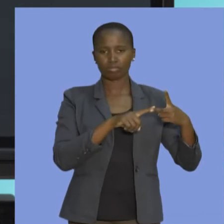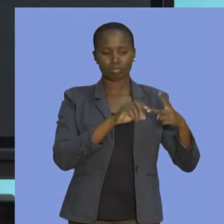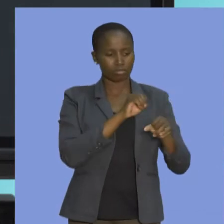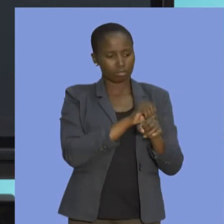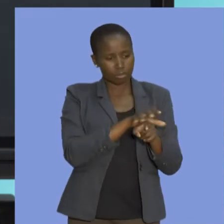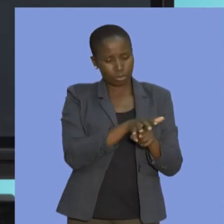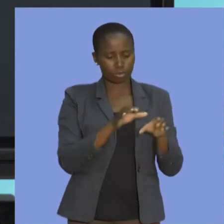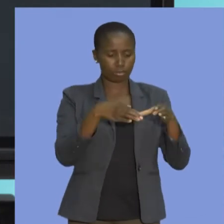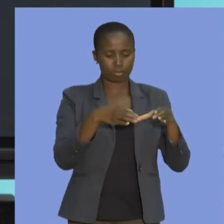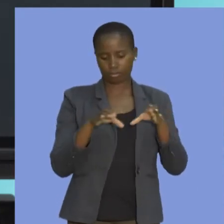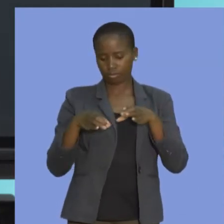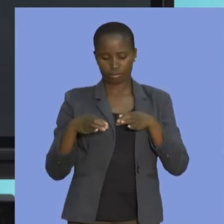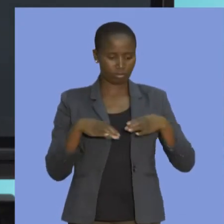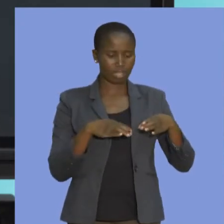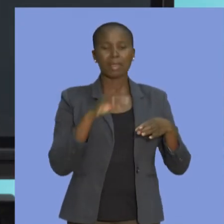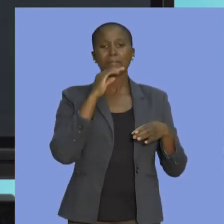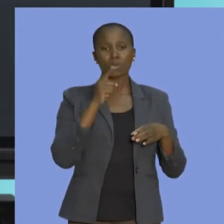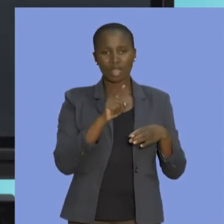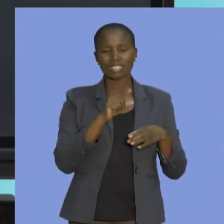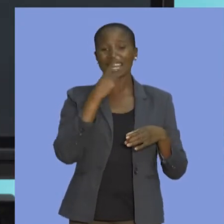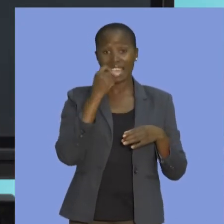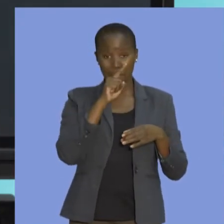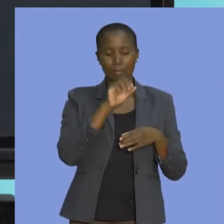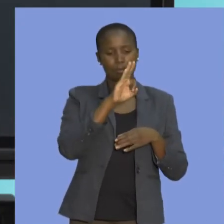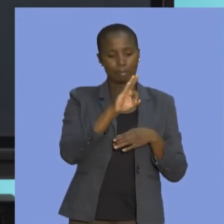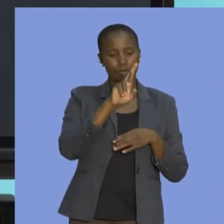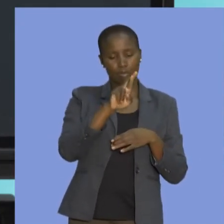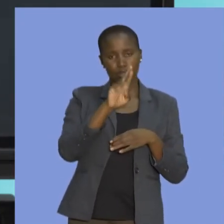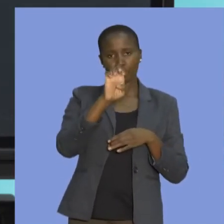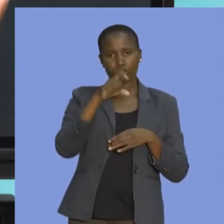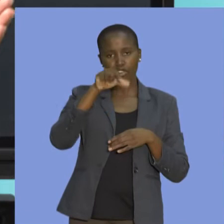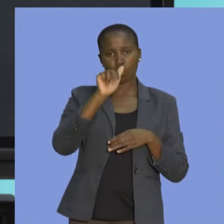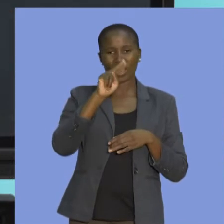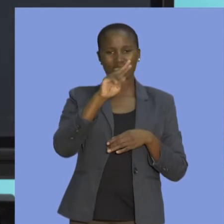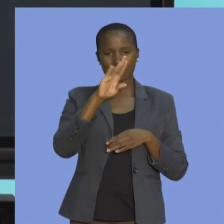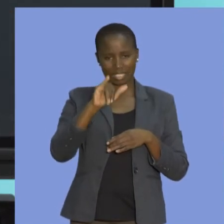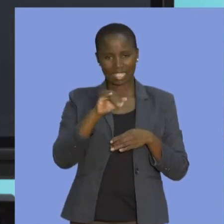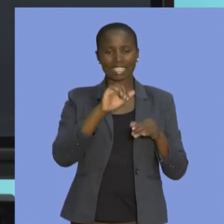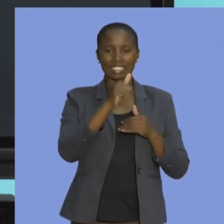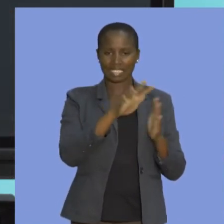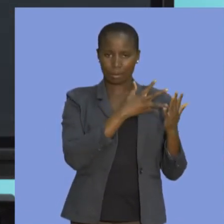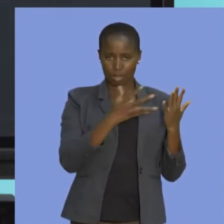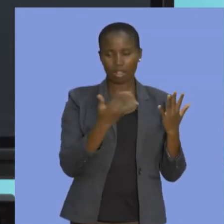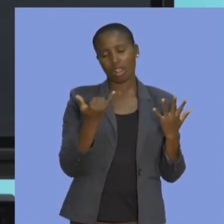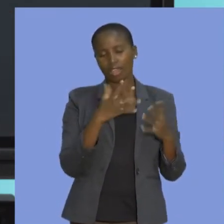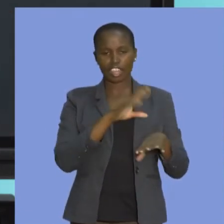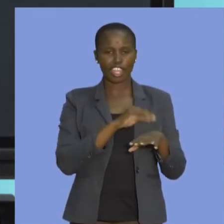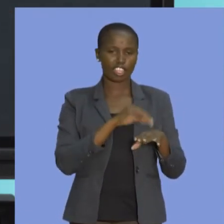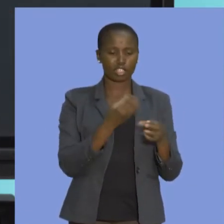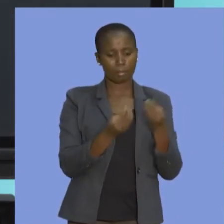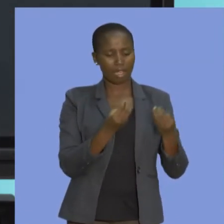frequency table. We have kids between the age of 0 to 9, how many actually died